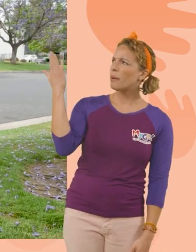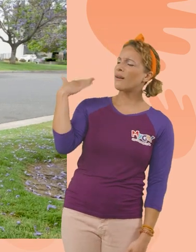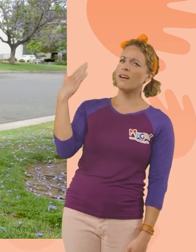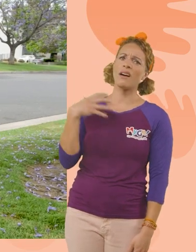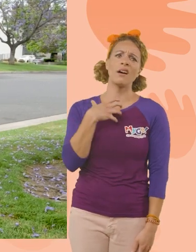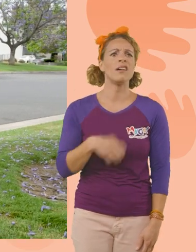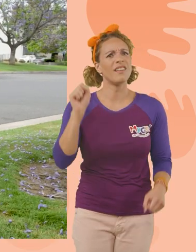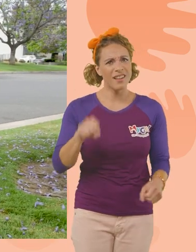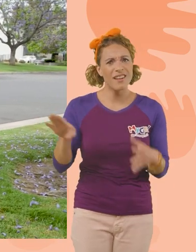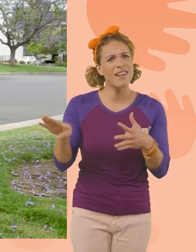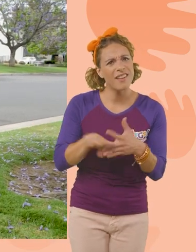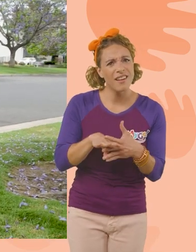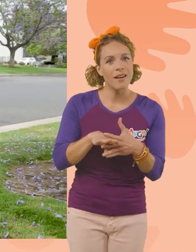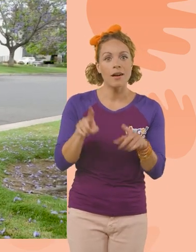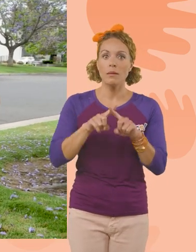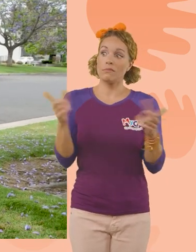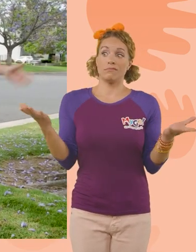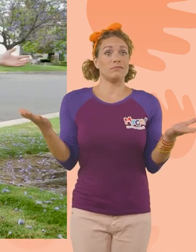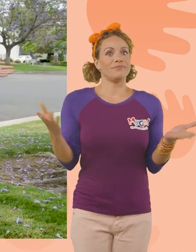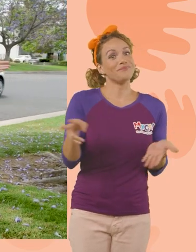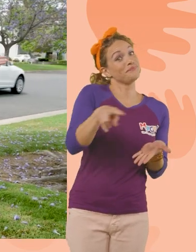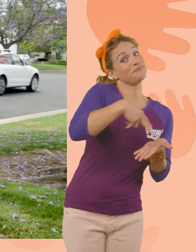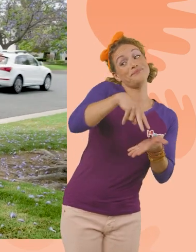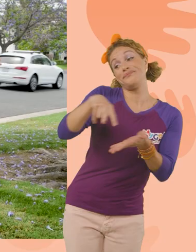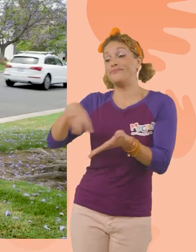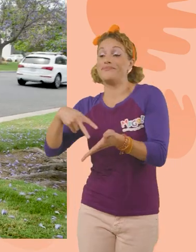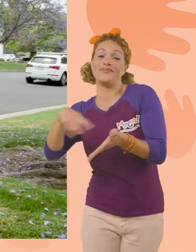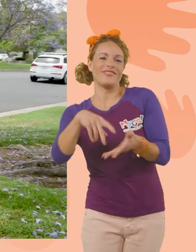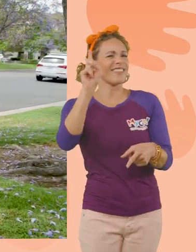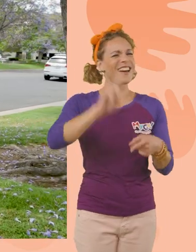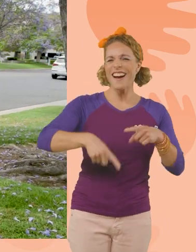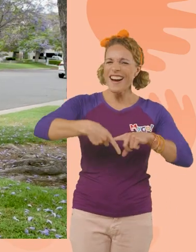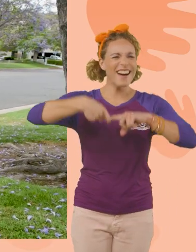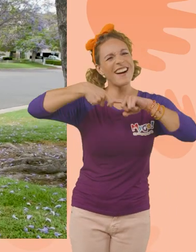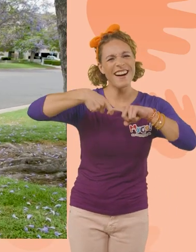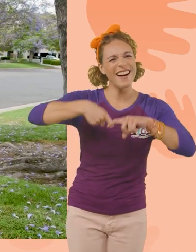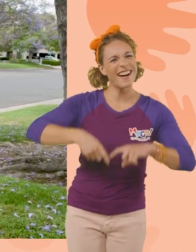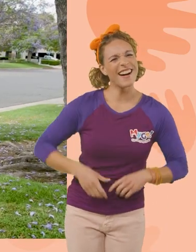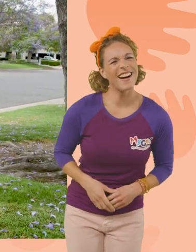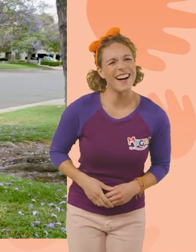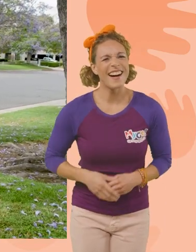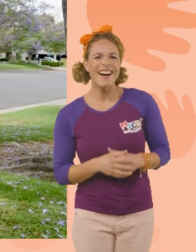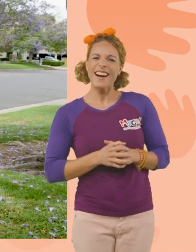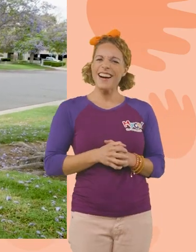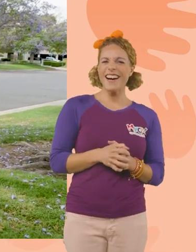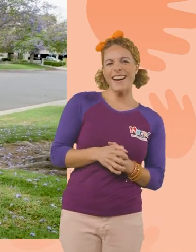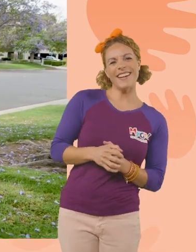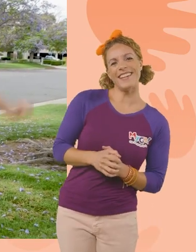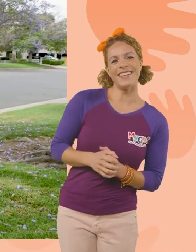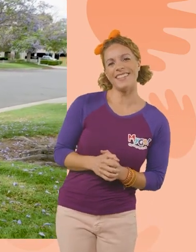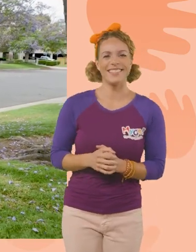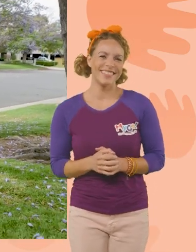outside. I wish I could take a break. Well, no time for breaks when you're dancing!